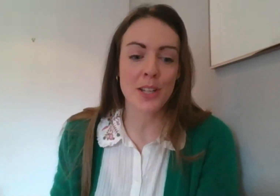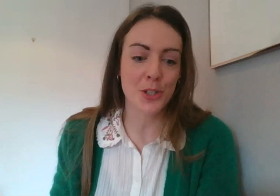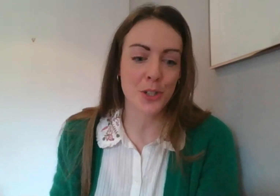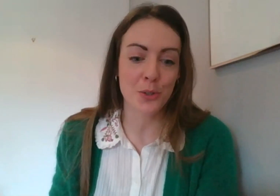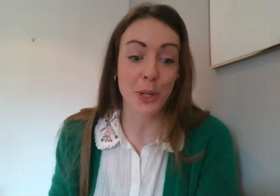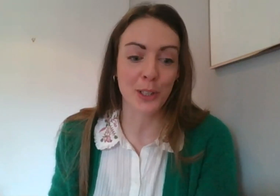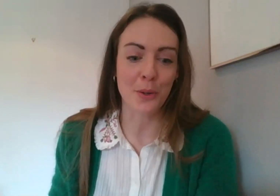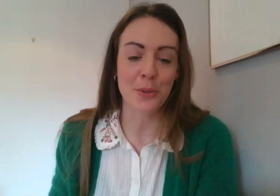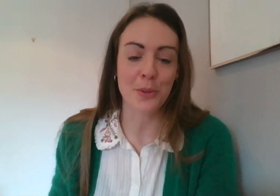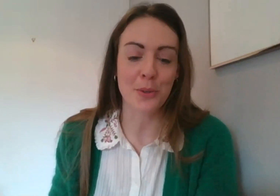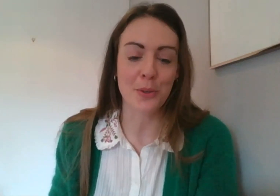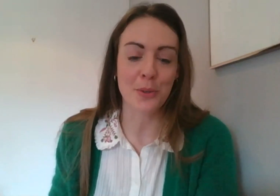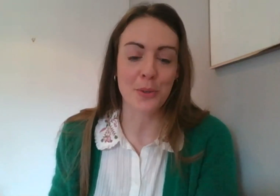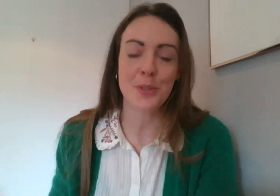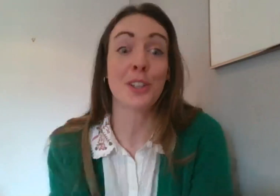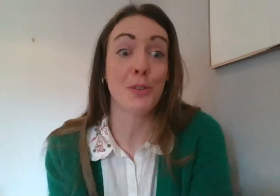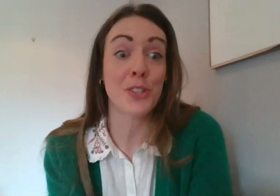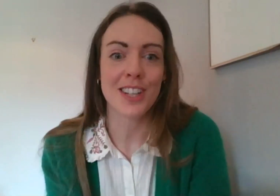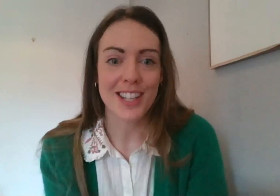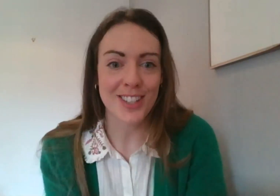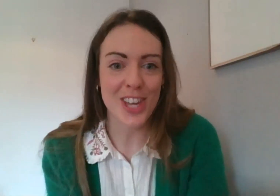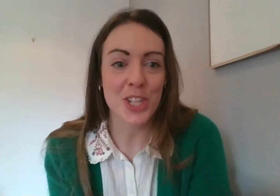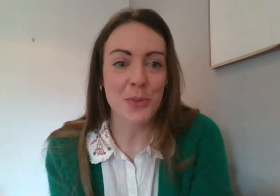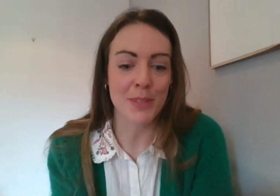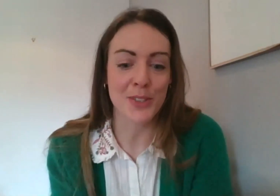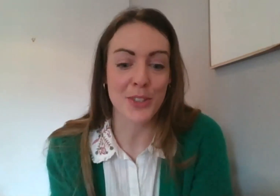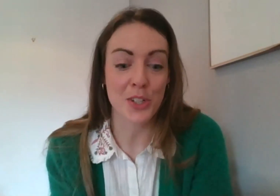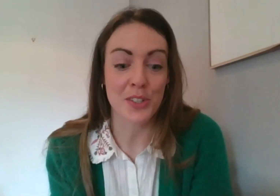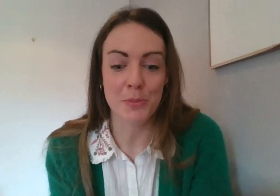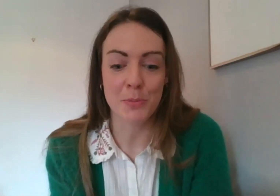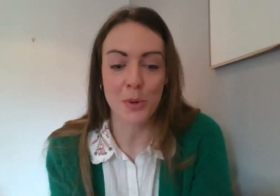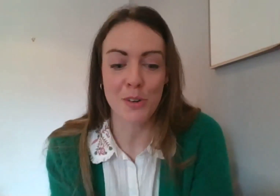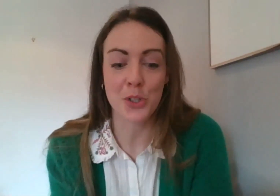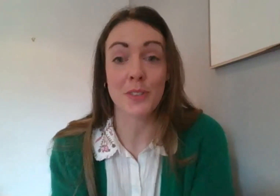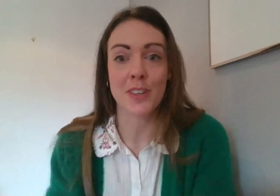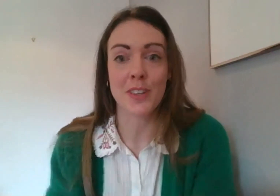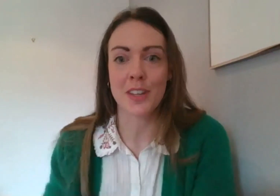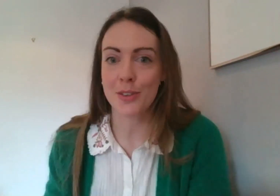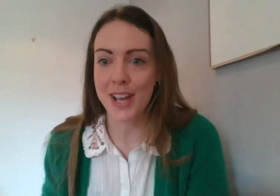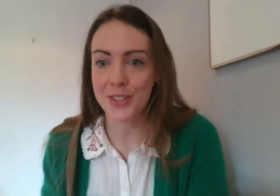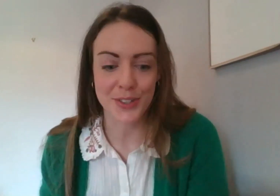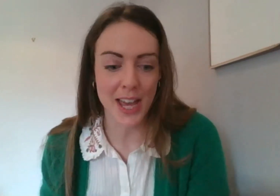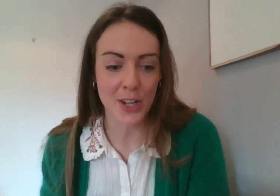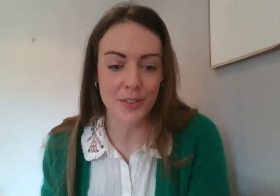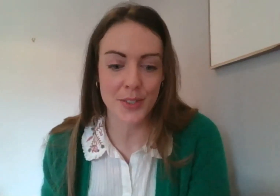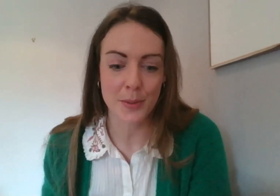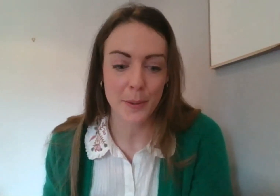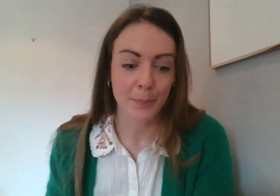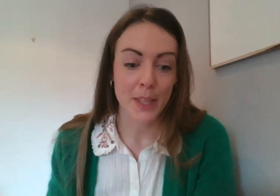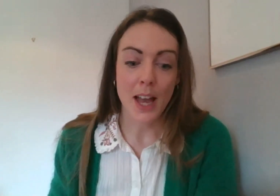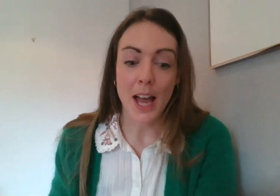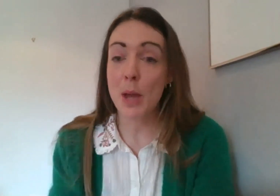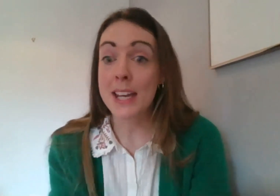will bring us to a close and look forward to continuing some of these discussions tomorrow during the rest of the